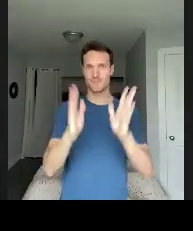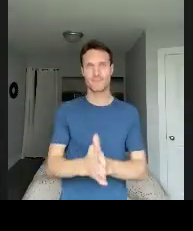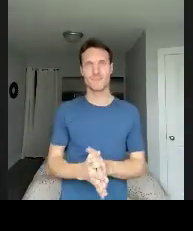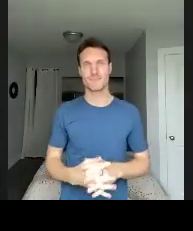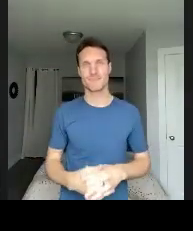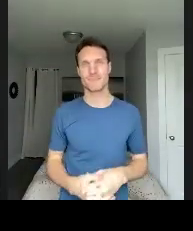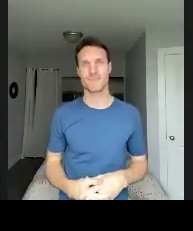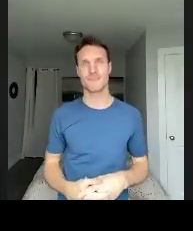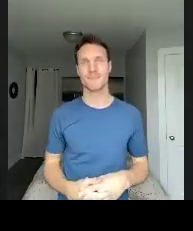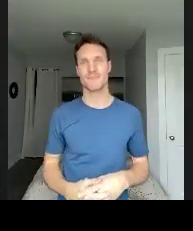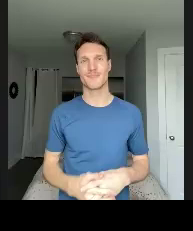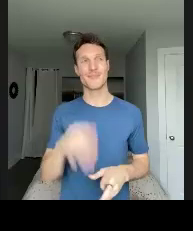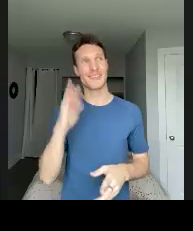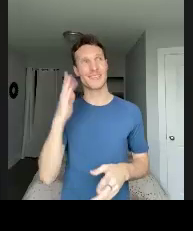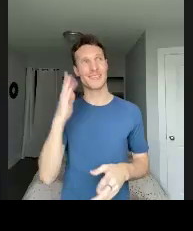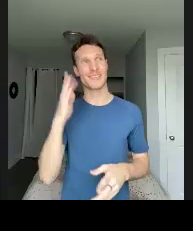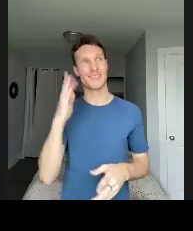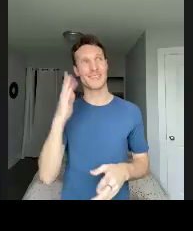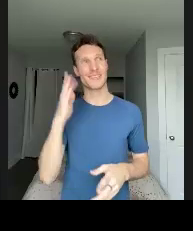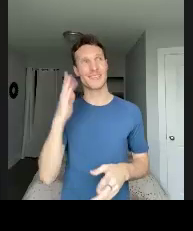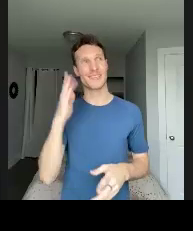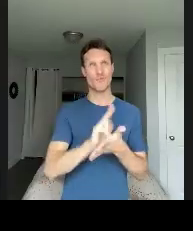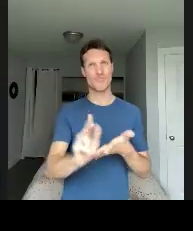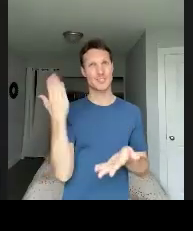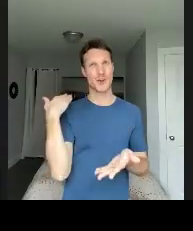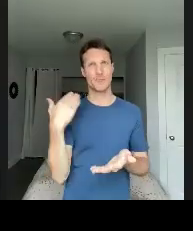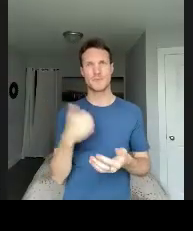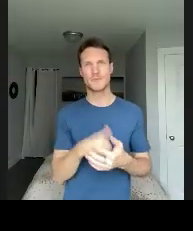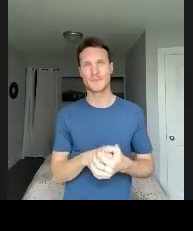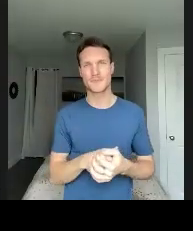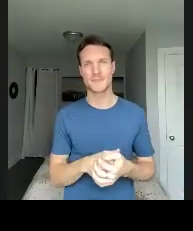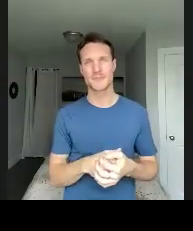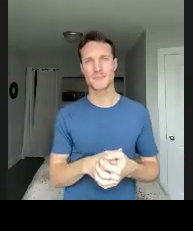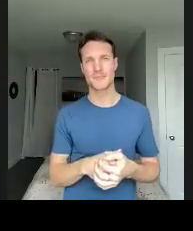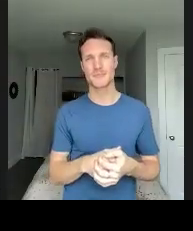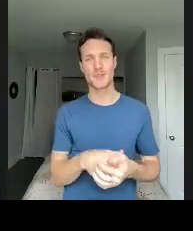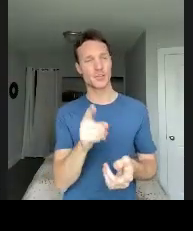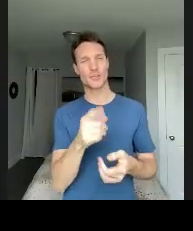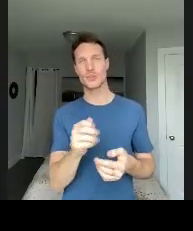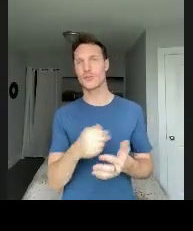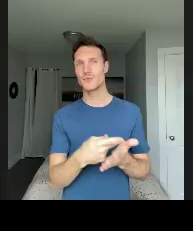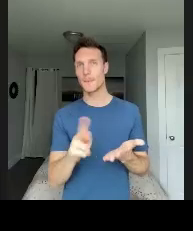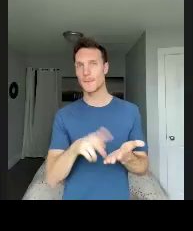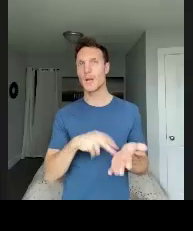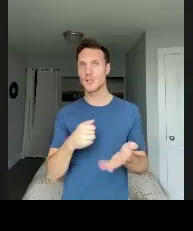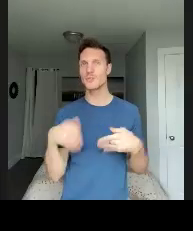weeks ago. So we will be adhering to those policies moving forward. So we're pretty excited to kind of have